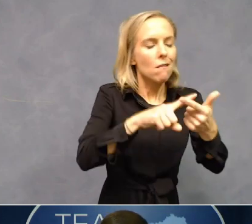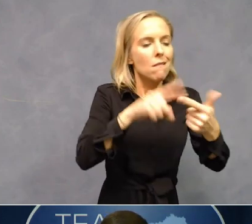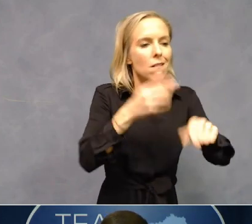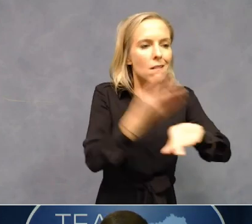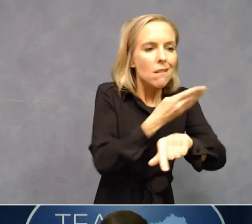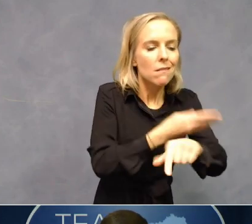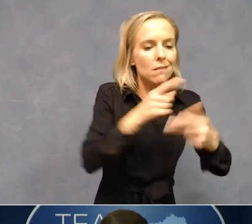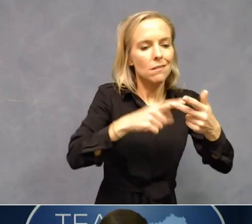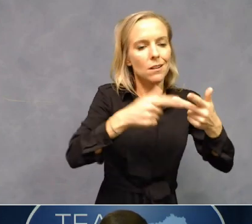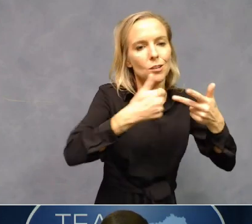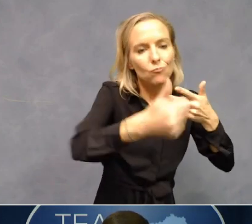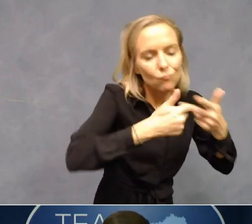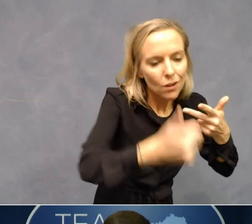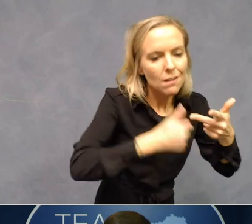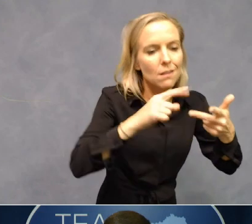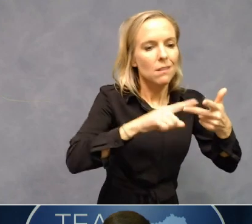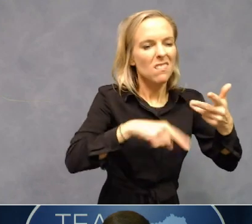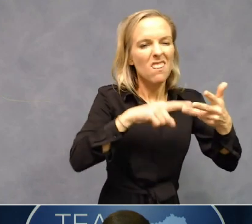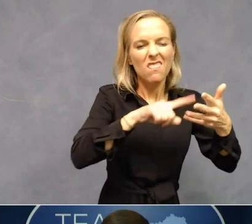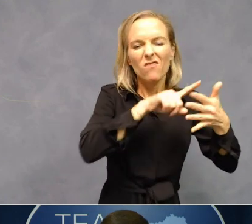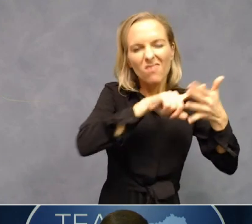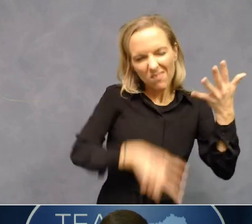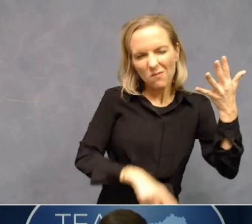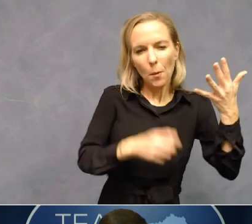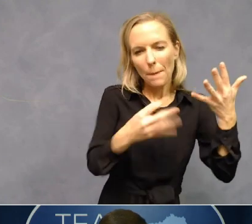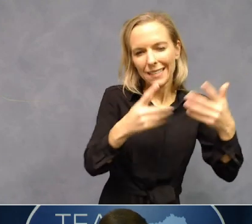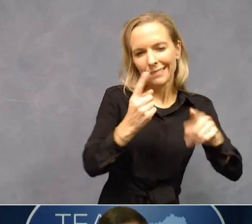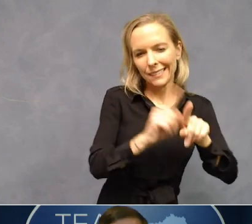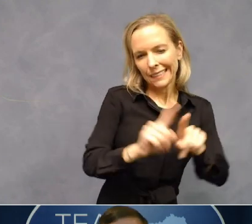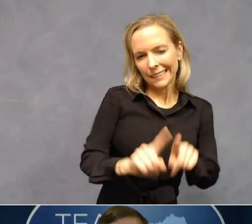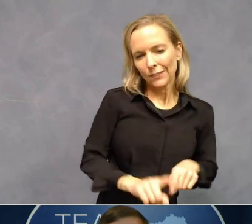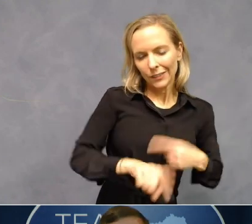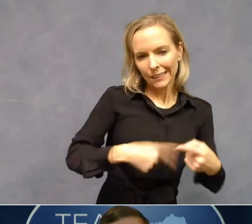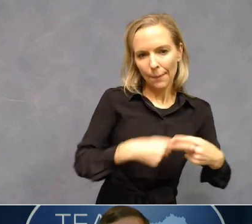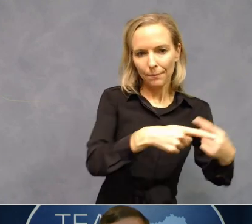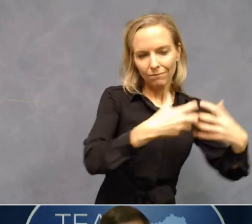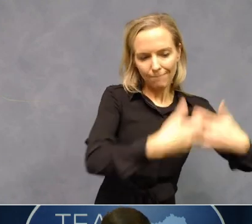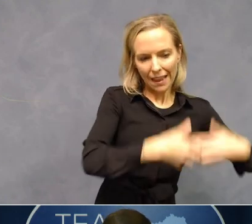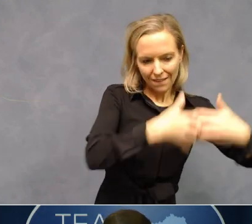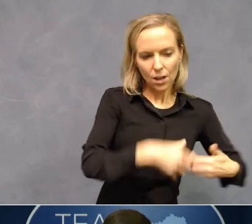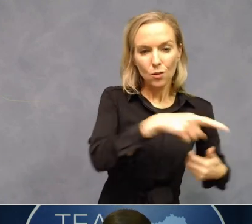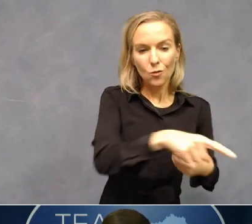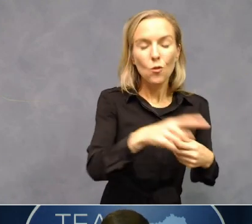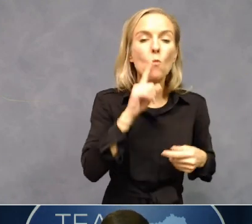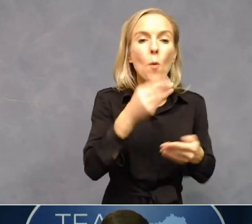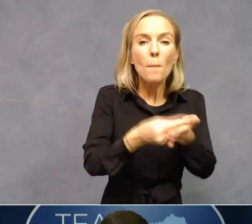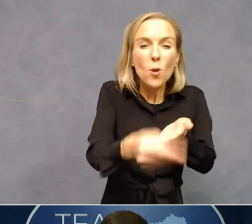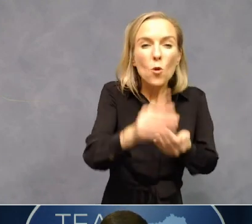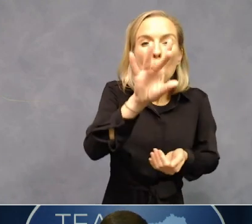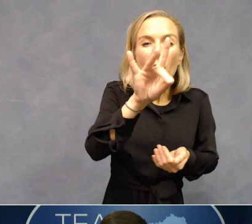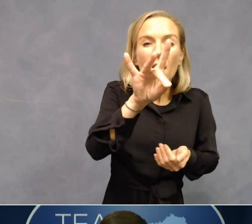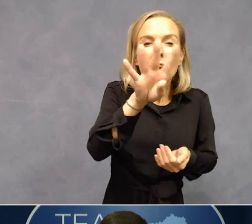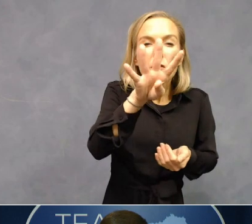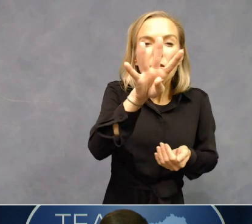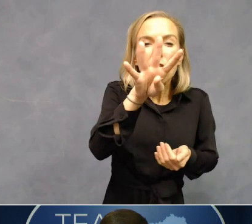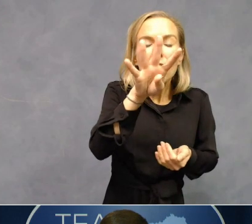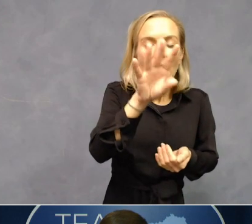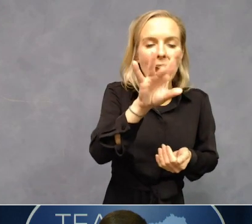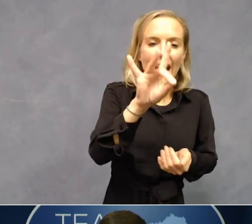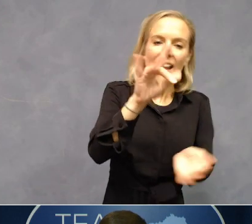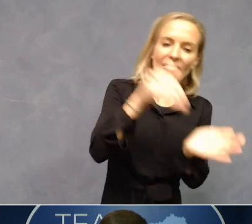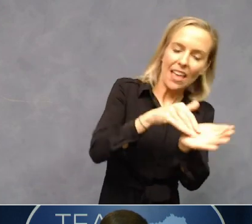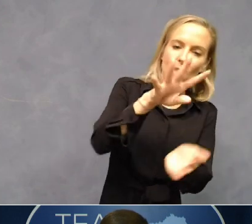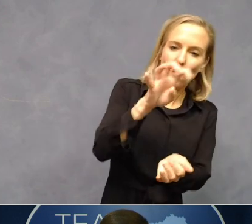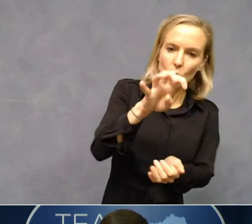transportation industries, among other. They're purchasing an existing 108,000 square foot building in the Kentucky Trans